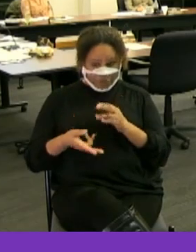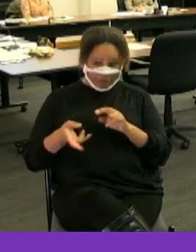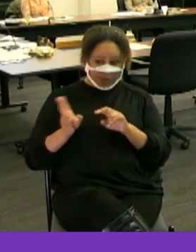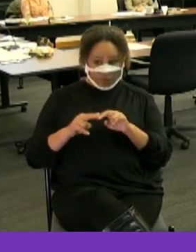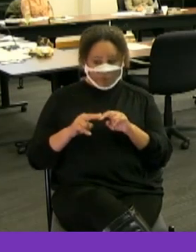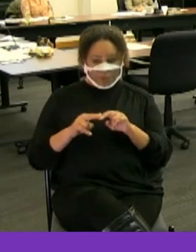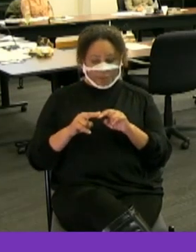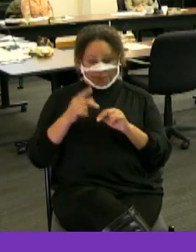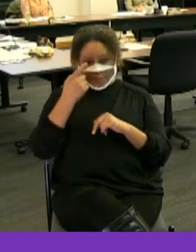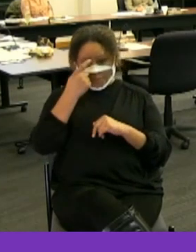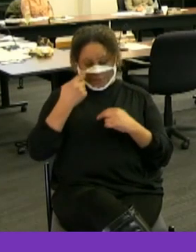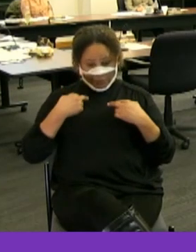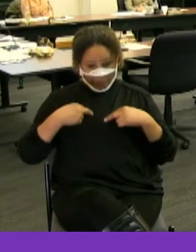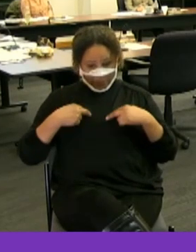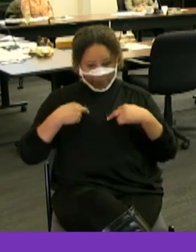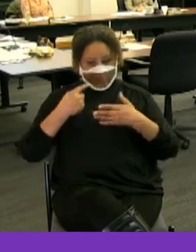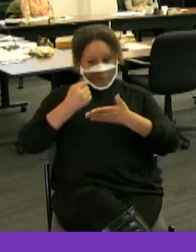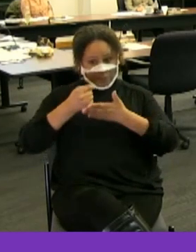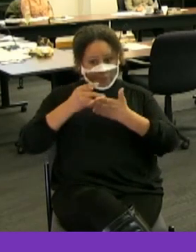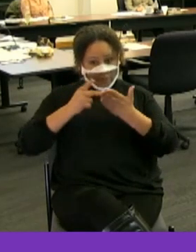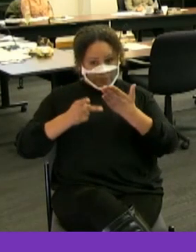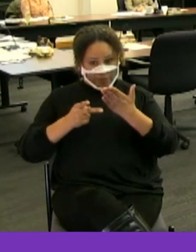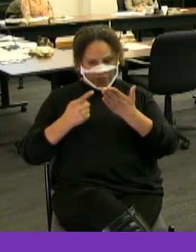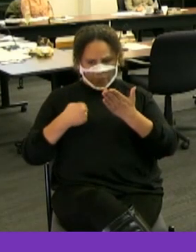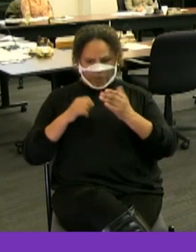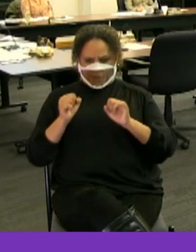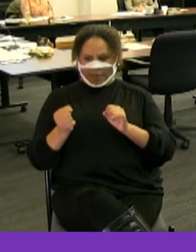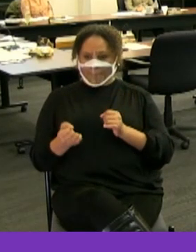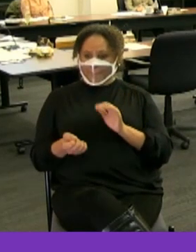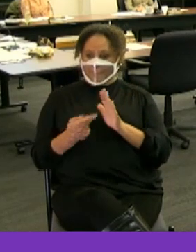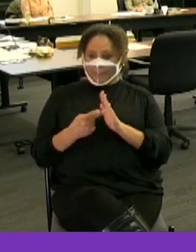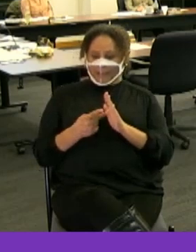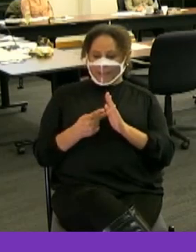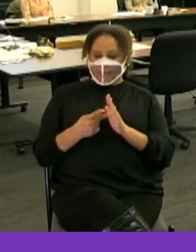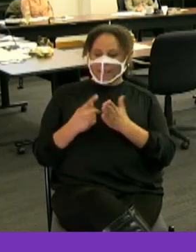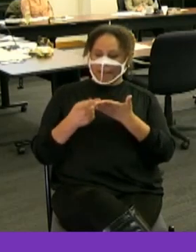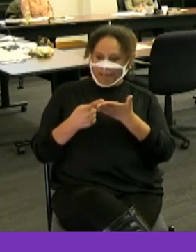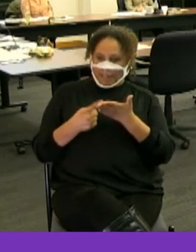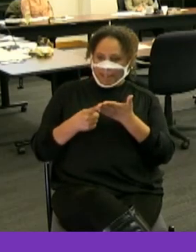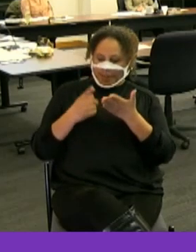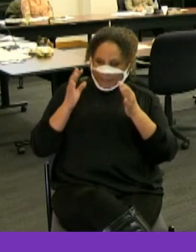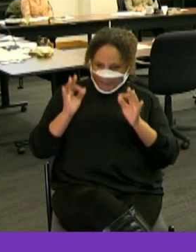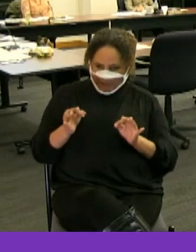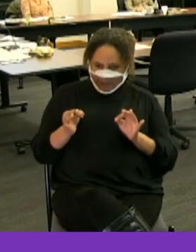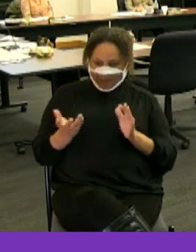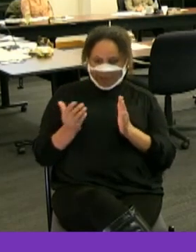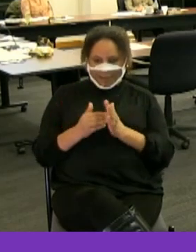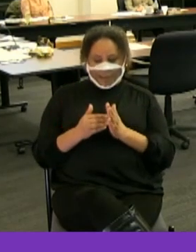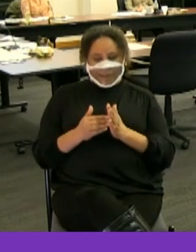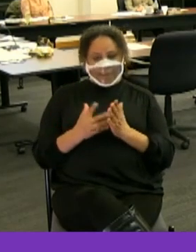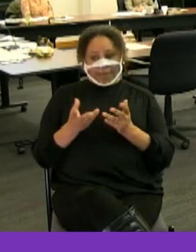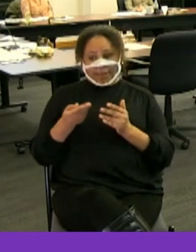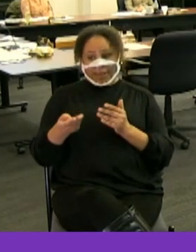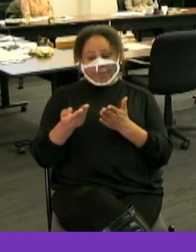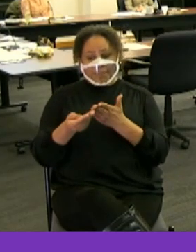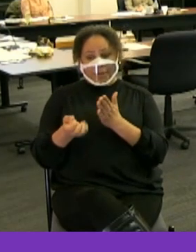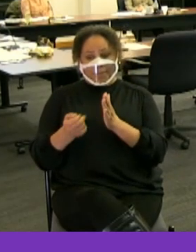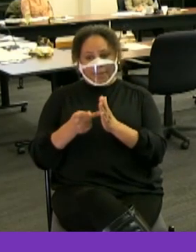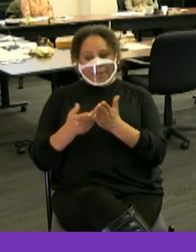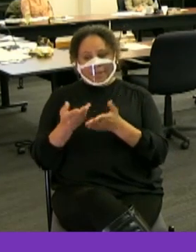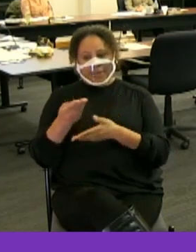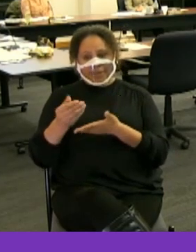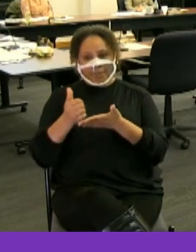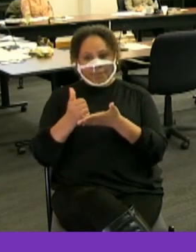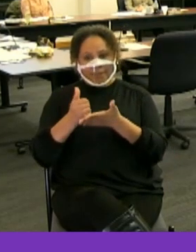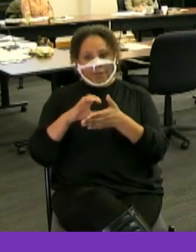the respiratory therapy, we can come back and we can do like we did before, where we gave them debit cards if we want to do something like